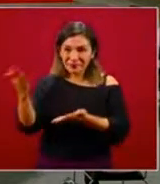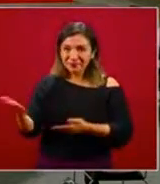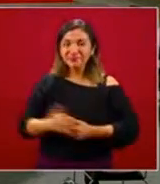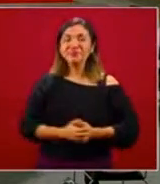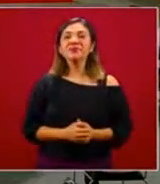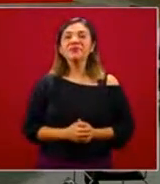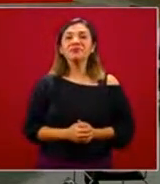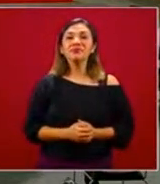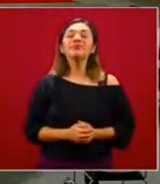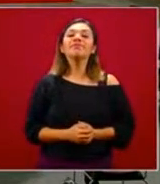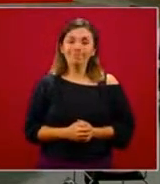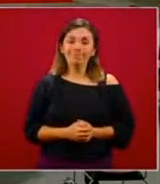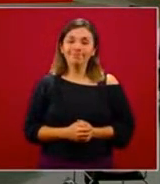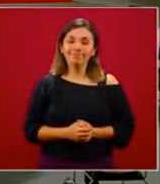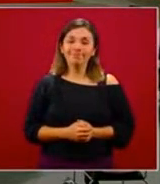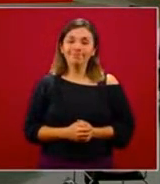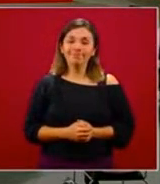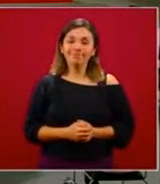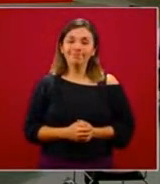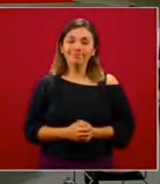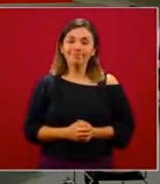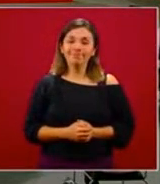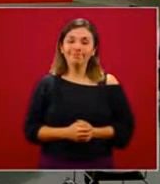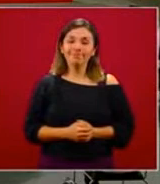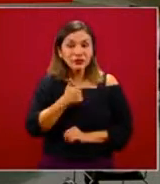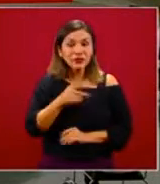and COVID.